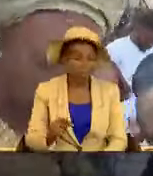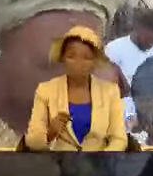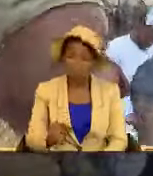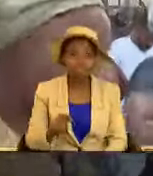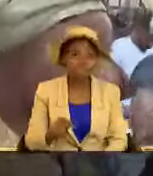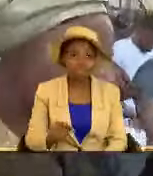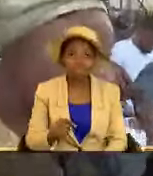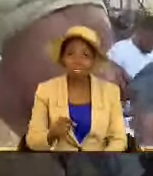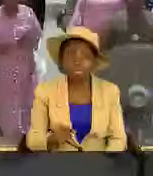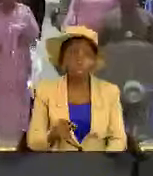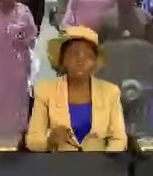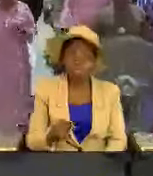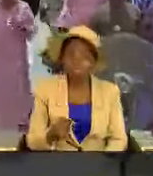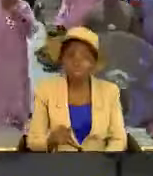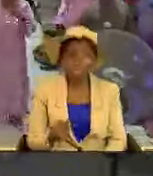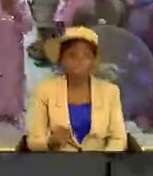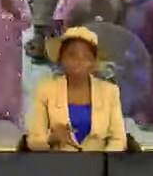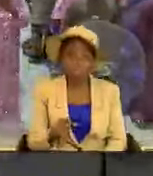alive